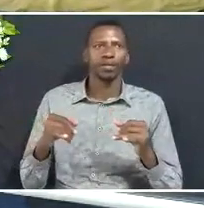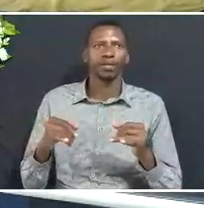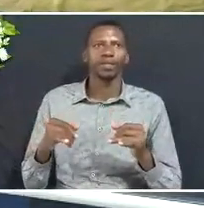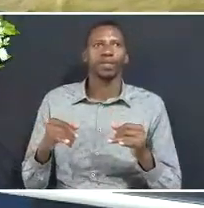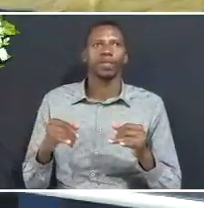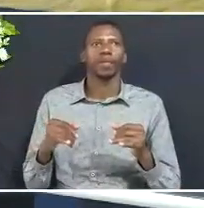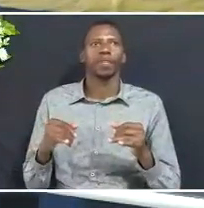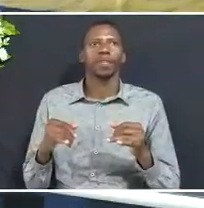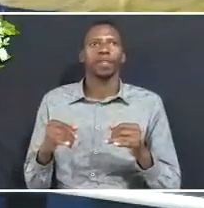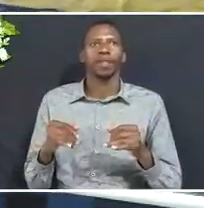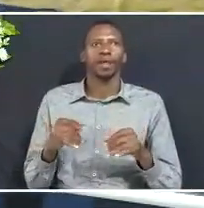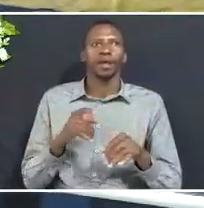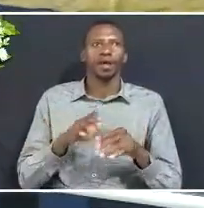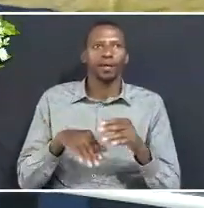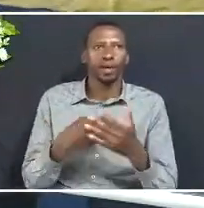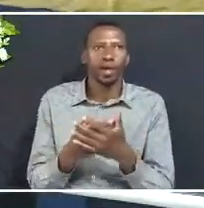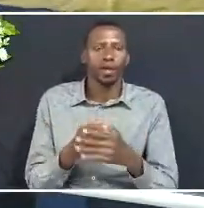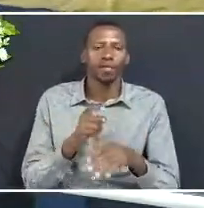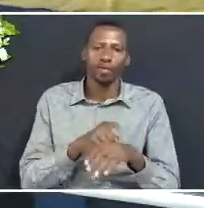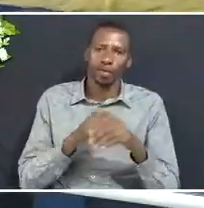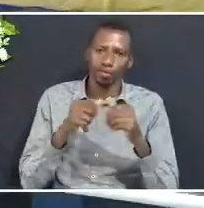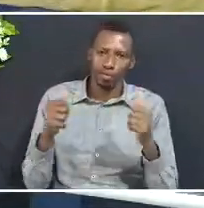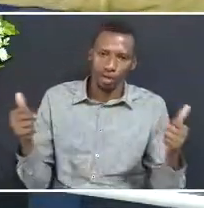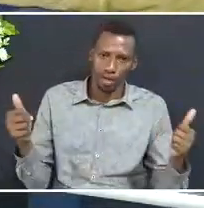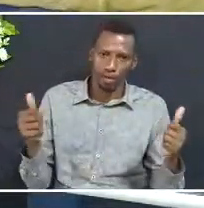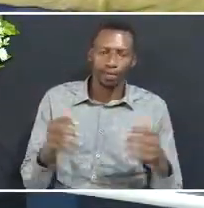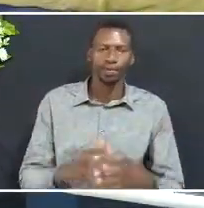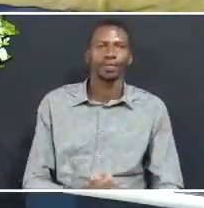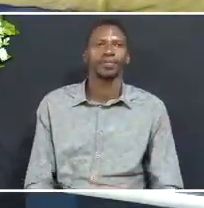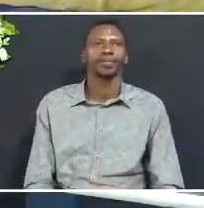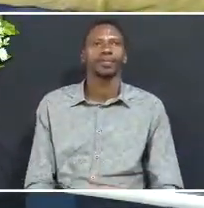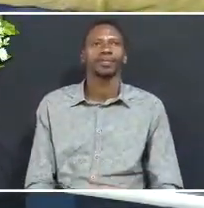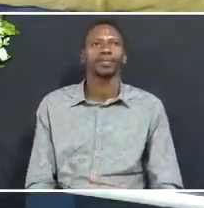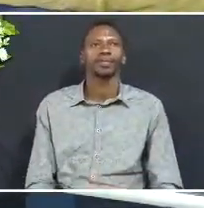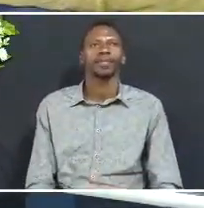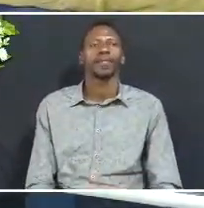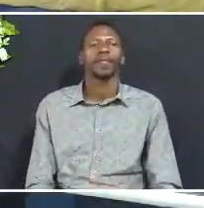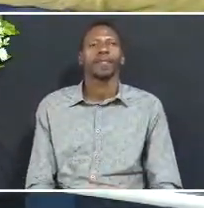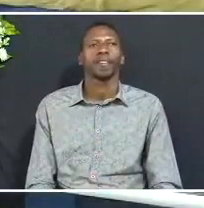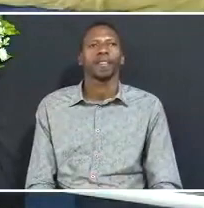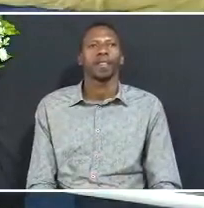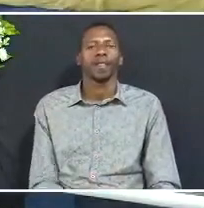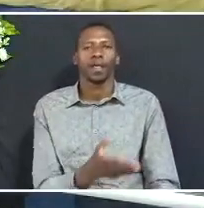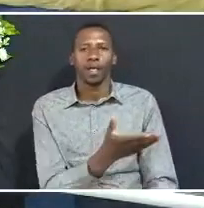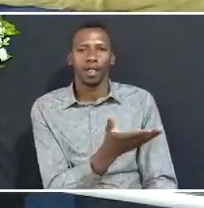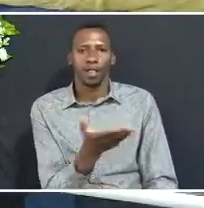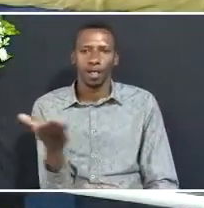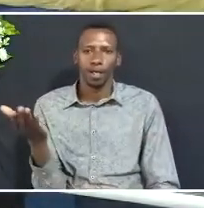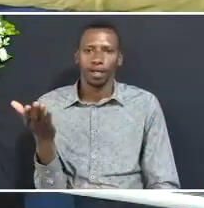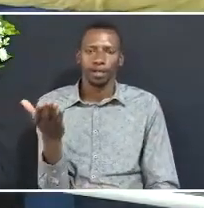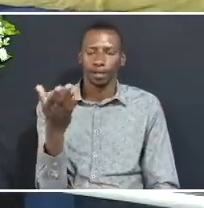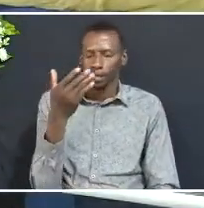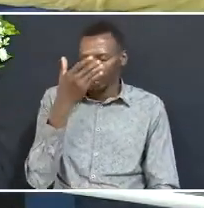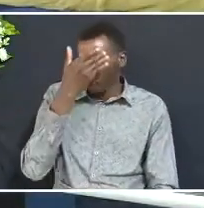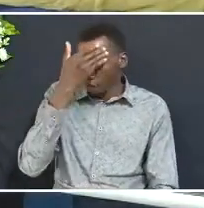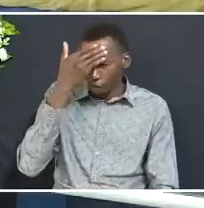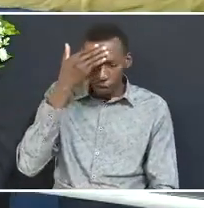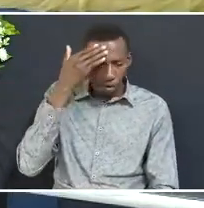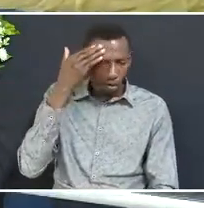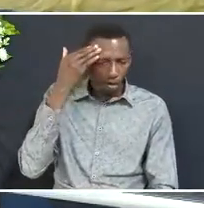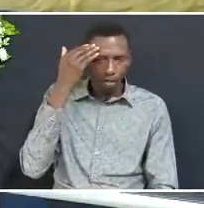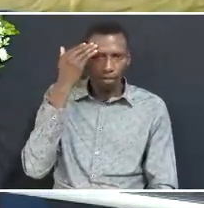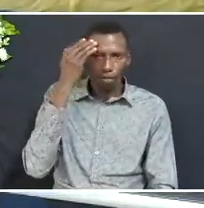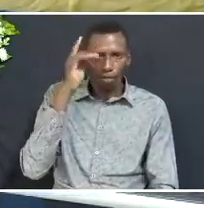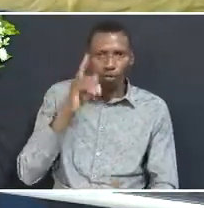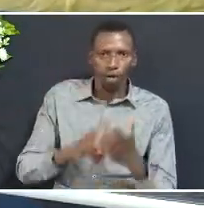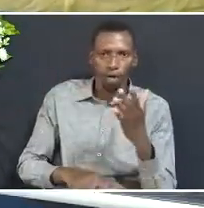time when they were supposed to celebrate the potluck, they completely forgot that they were